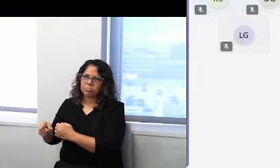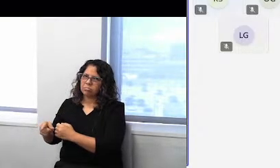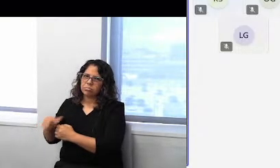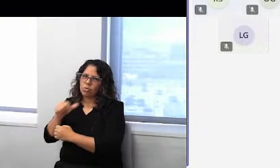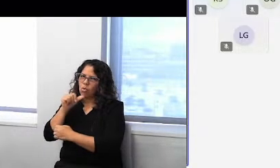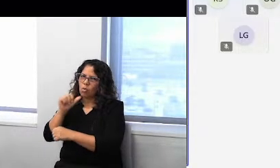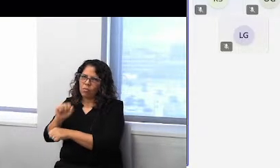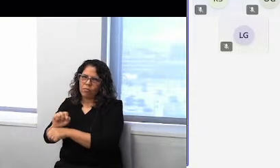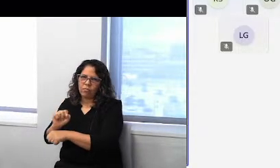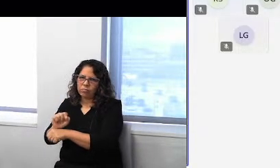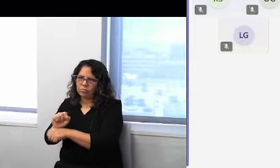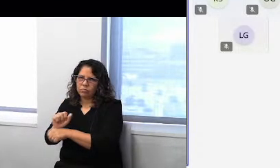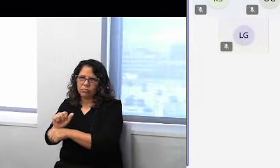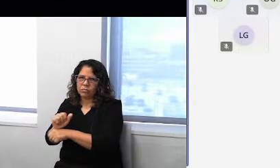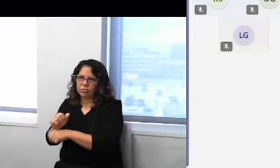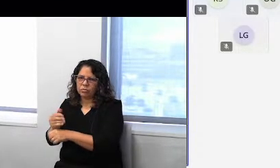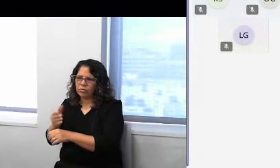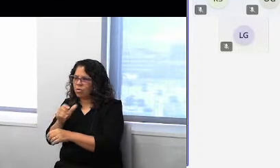what you do with them?